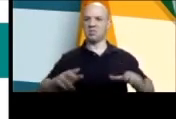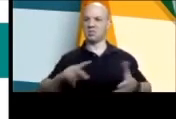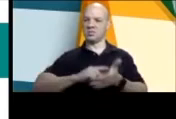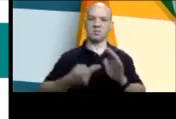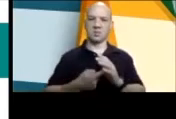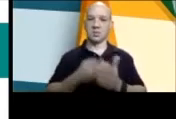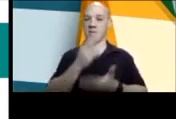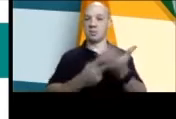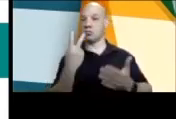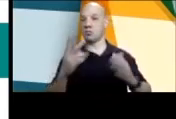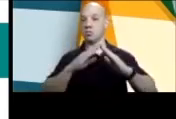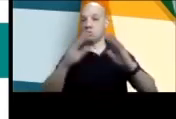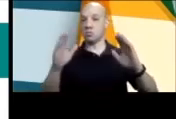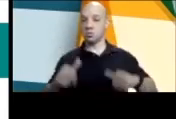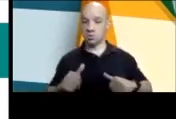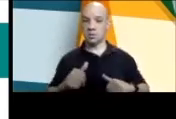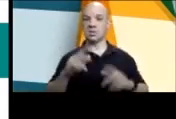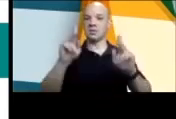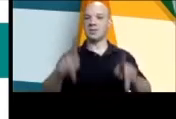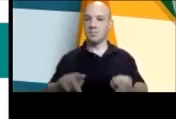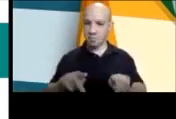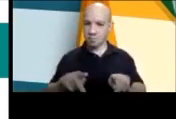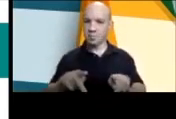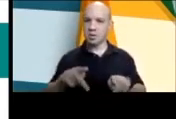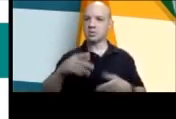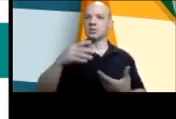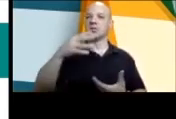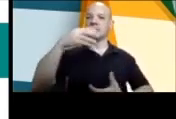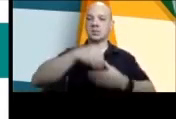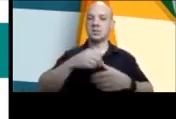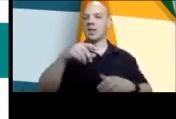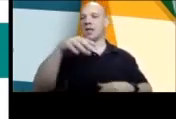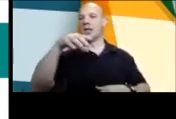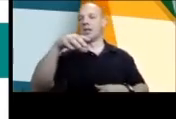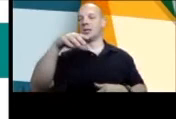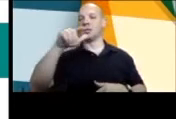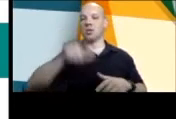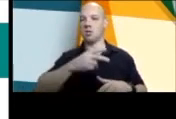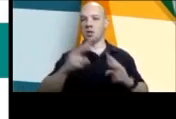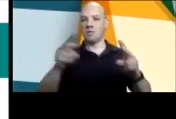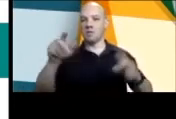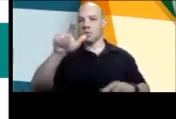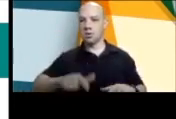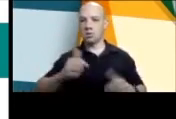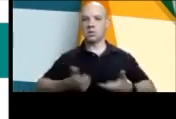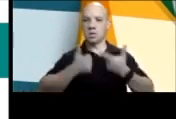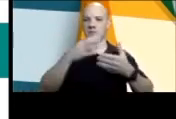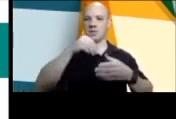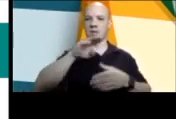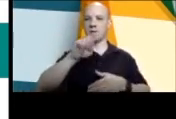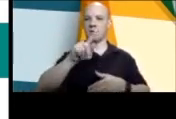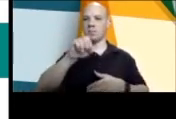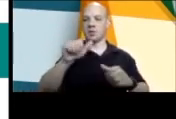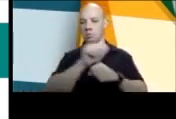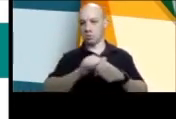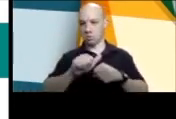resident is a public housing resident and low and very low income person who lives in the metropolitan area or